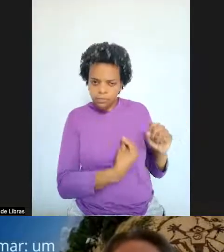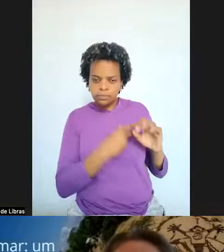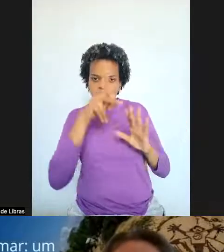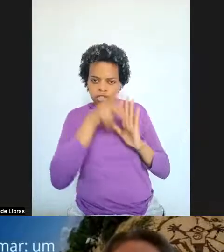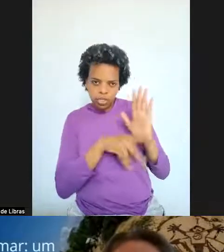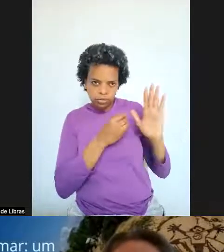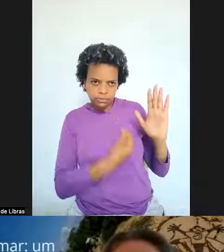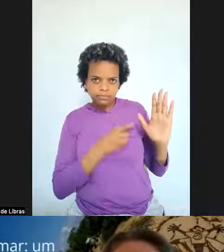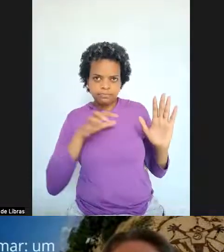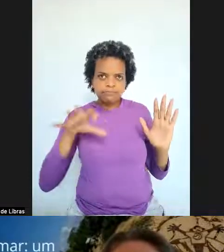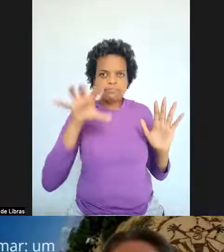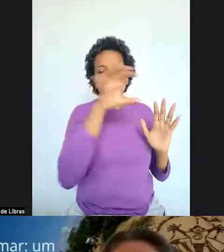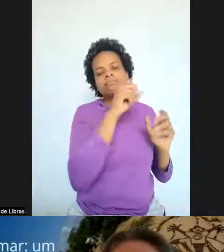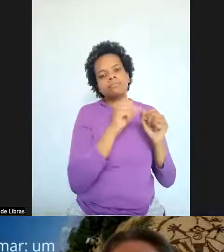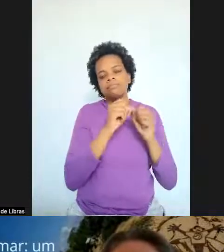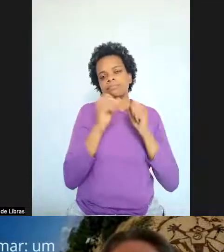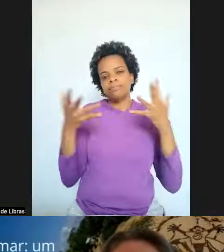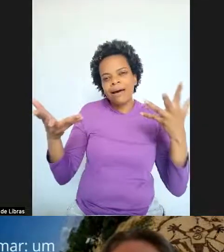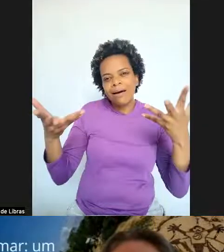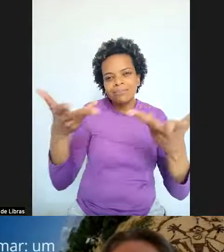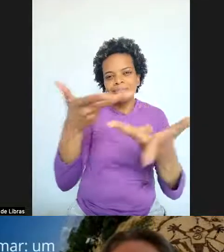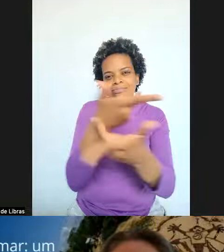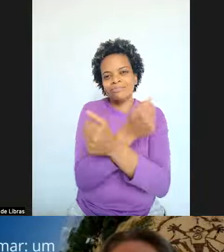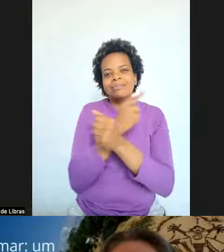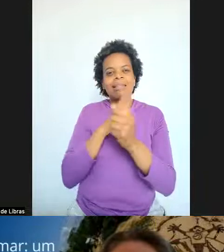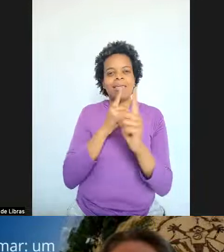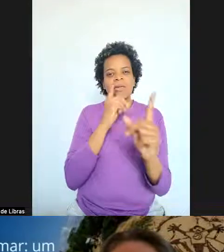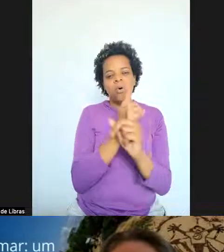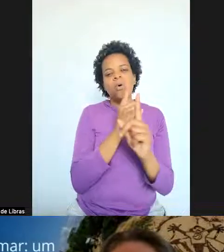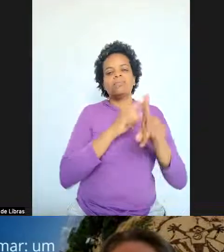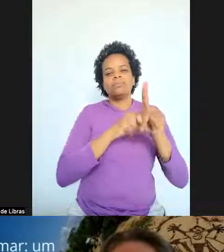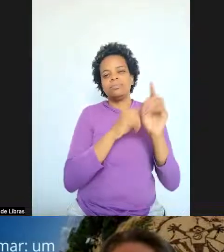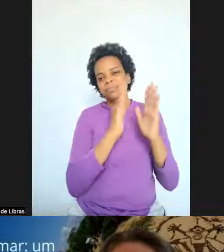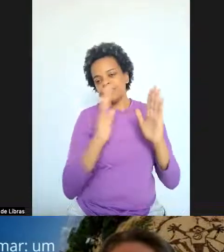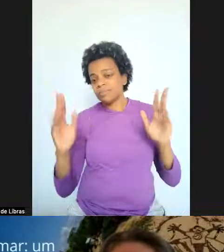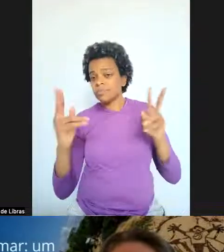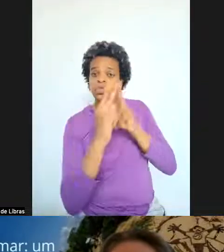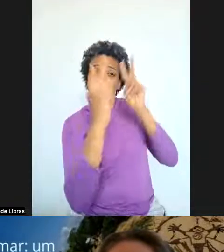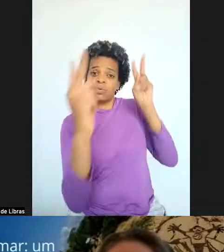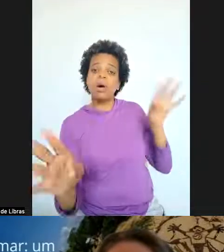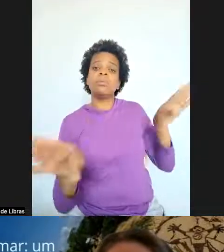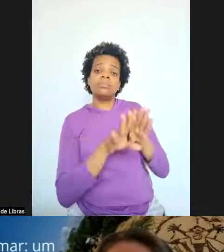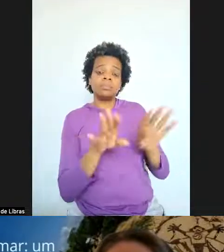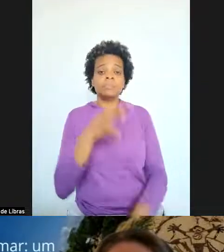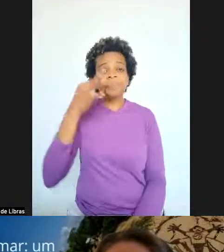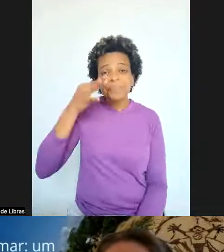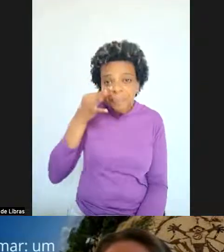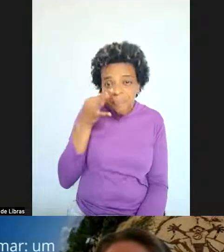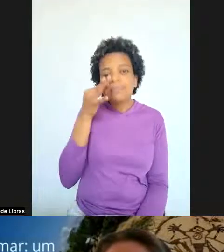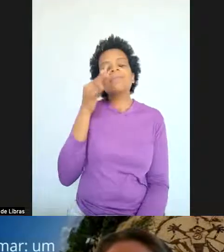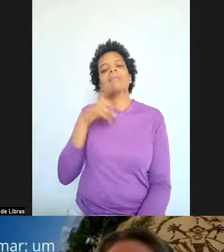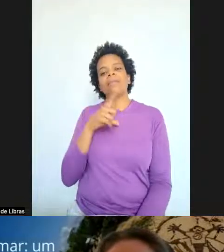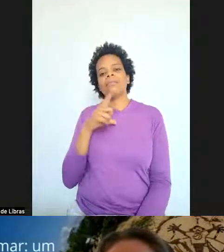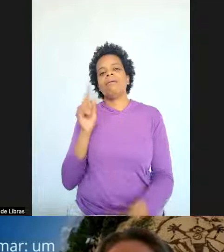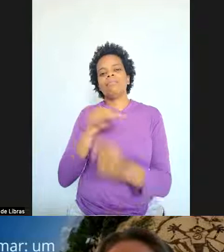where the projects are based. Well, it's a beautiful action. They have frequent meetings online and in